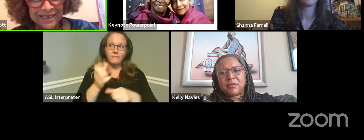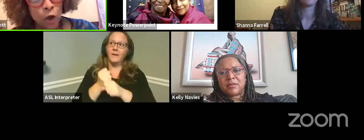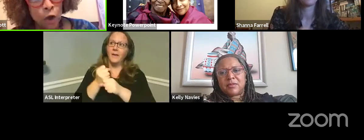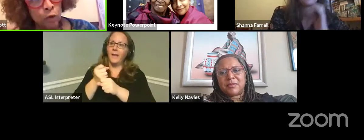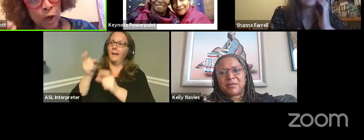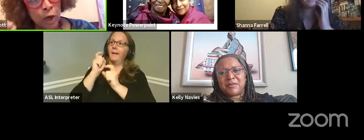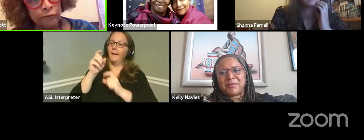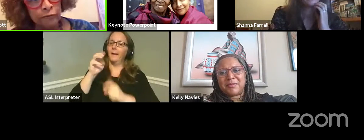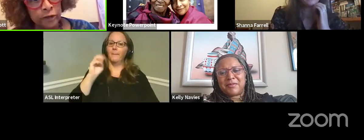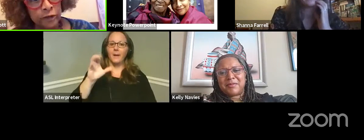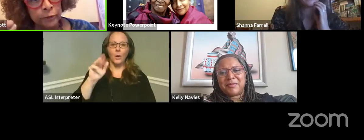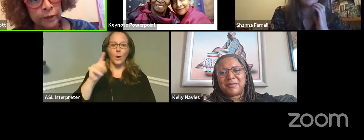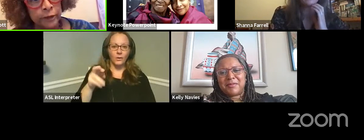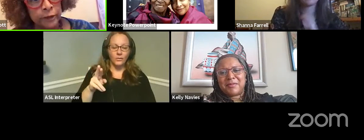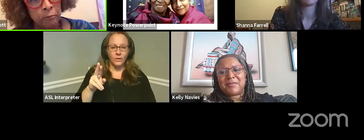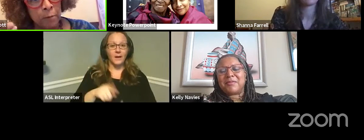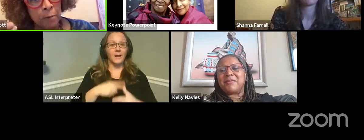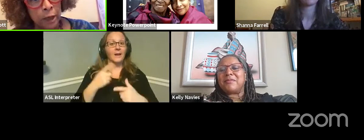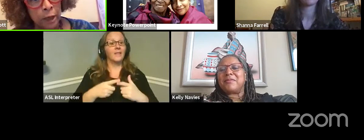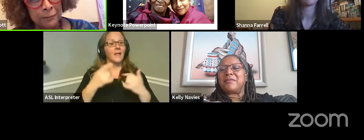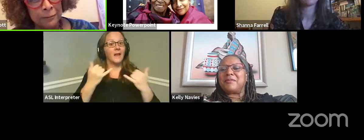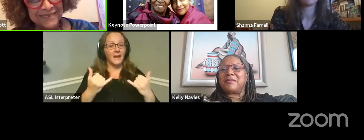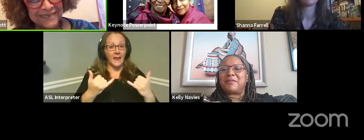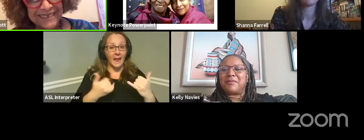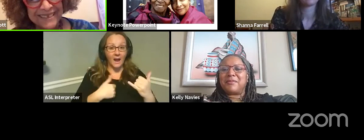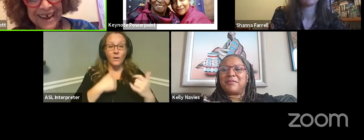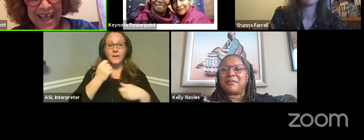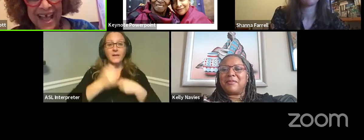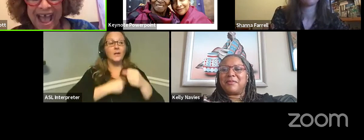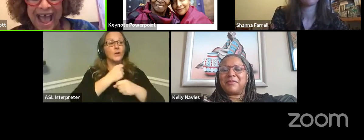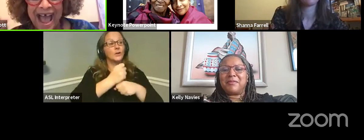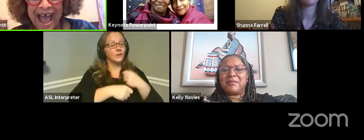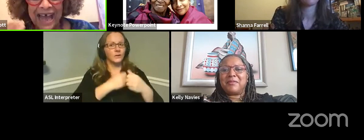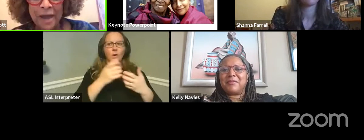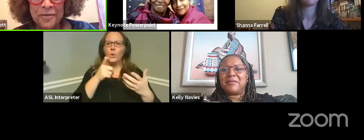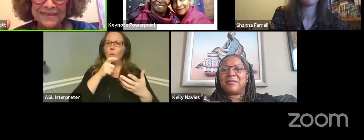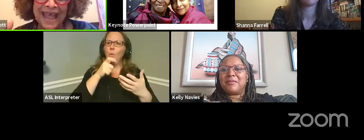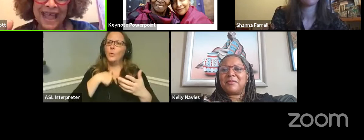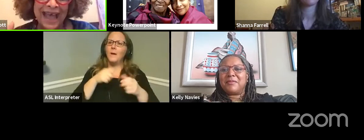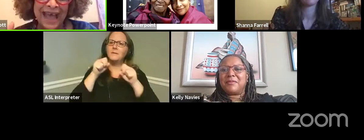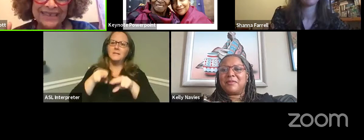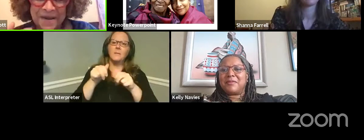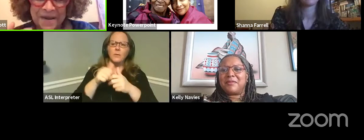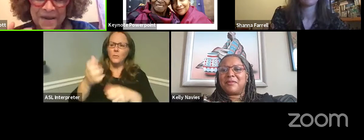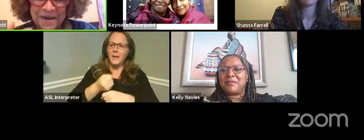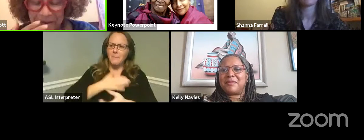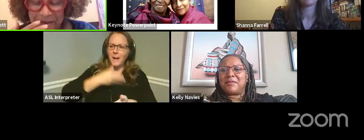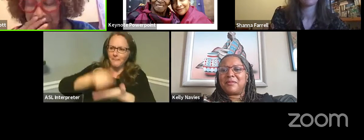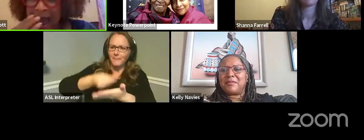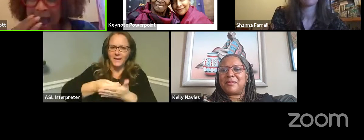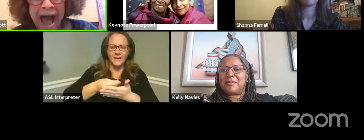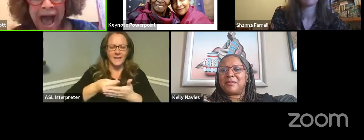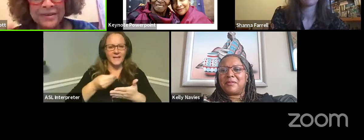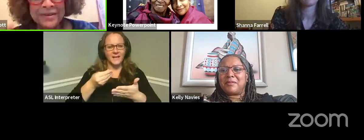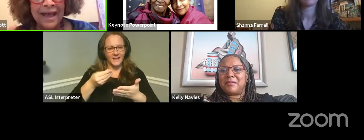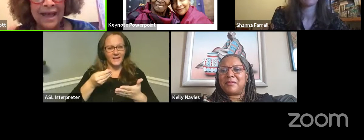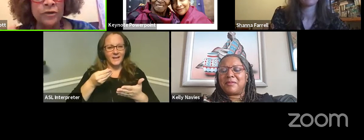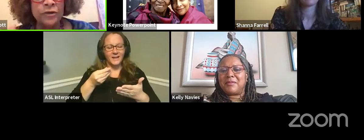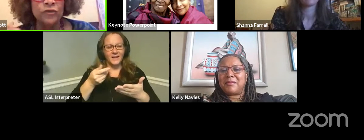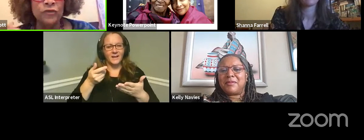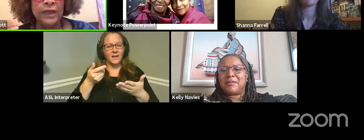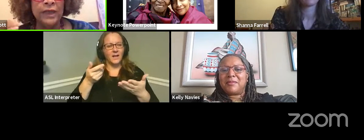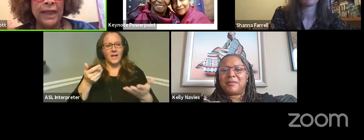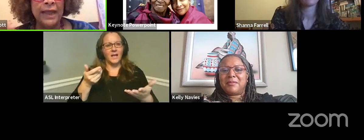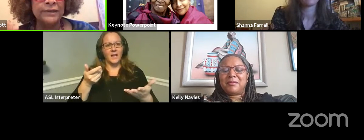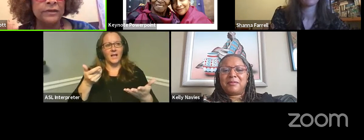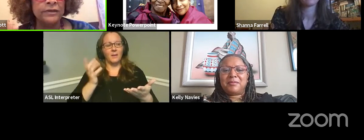passed. Who do I have to sleep with to get my money? And I was at, oh God, I was at one of those